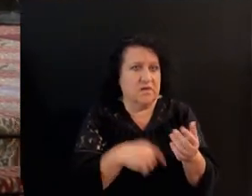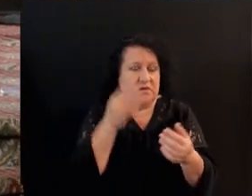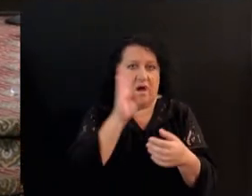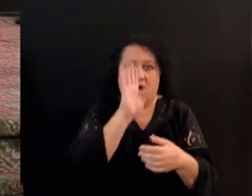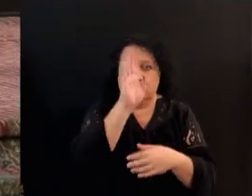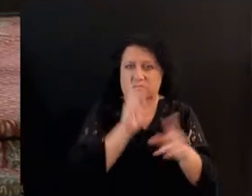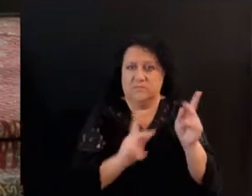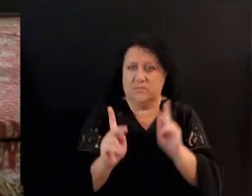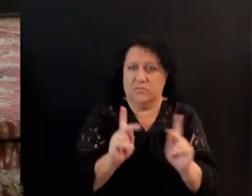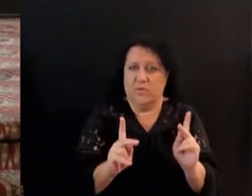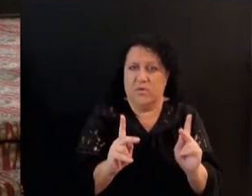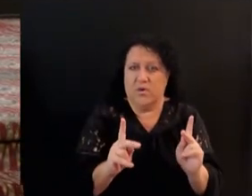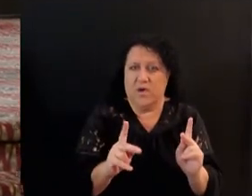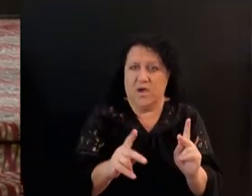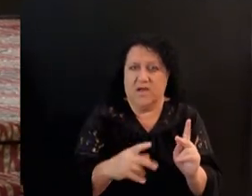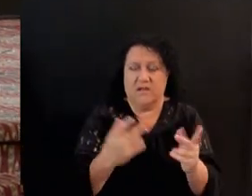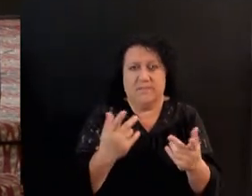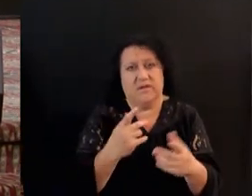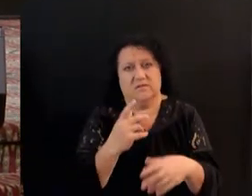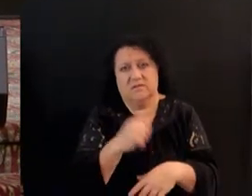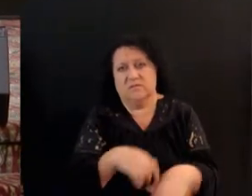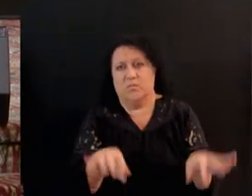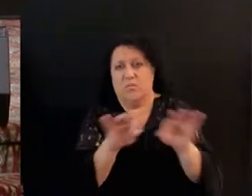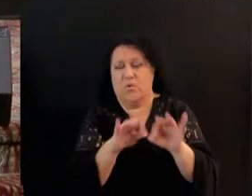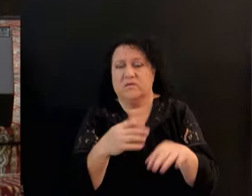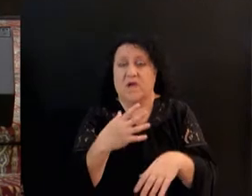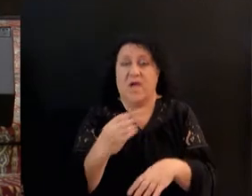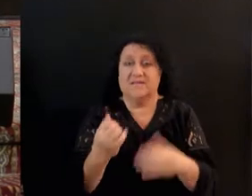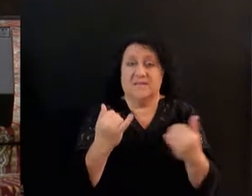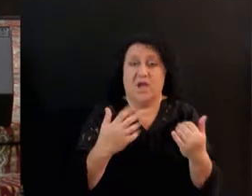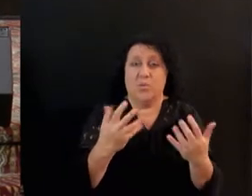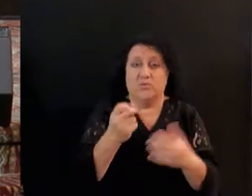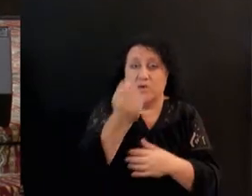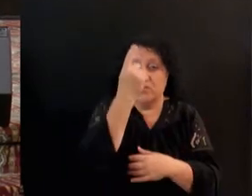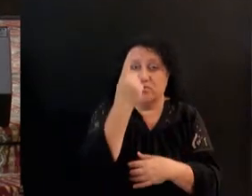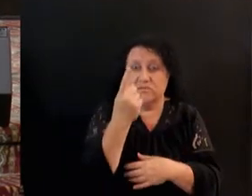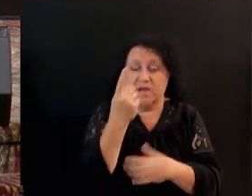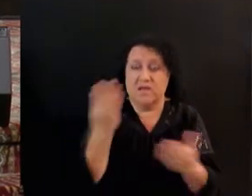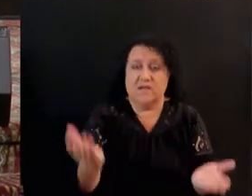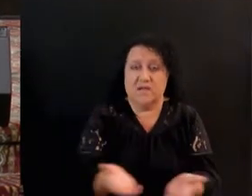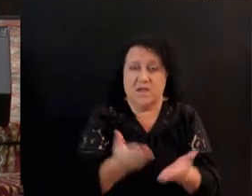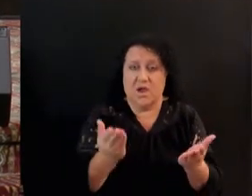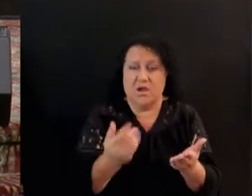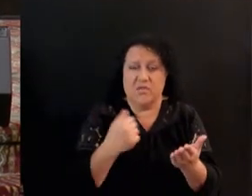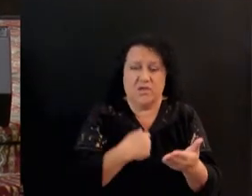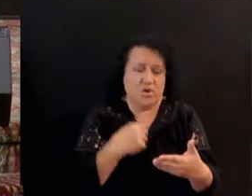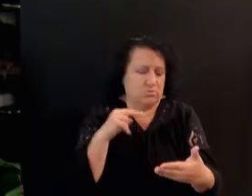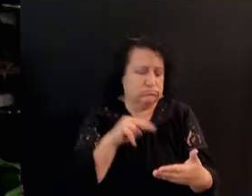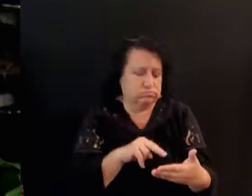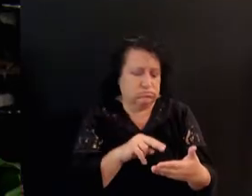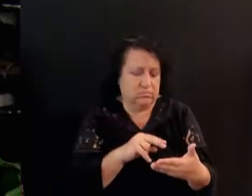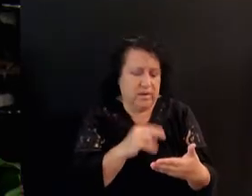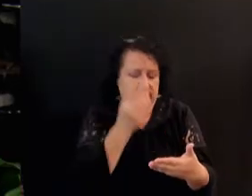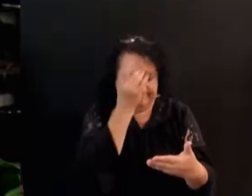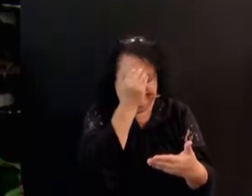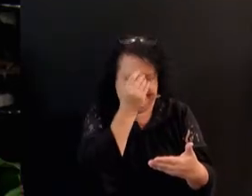want you to understand and hear and meditate upon this psalm individually. The Lord is